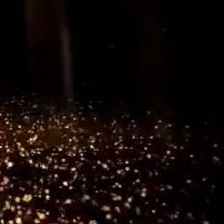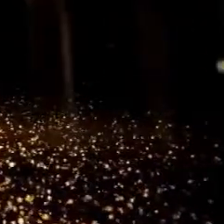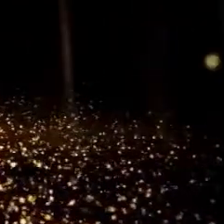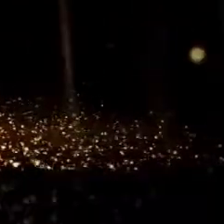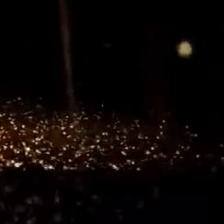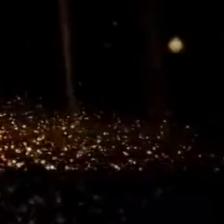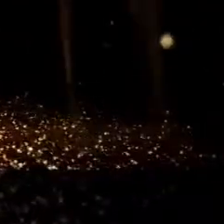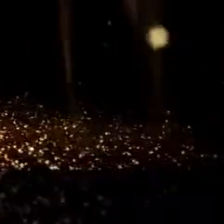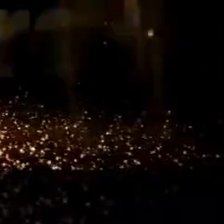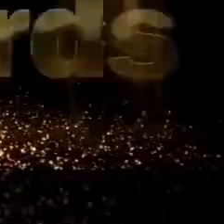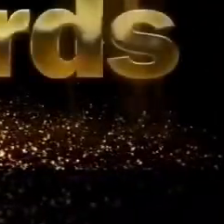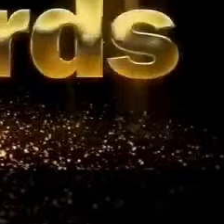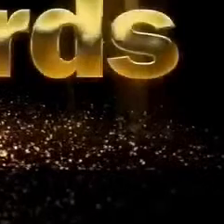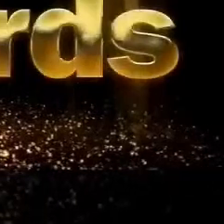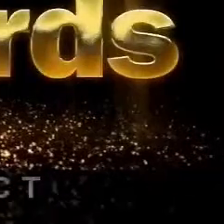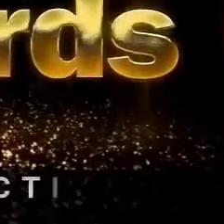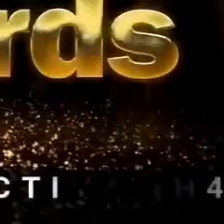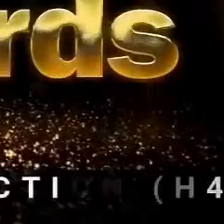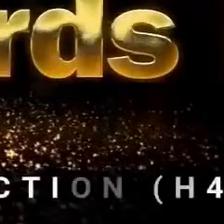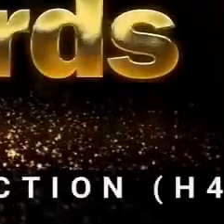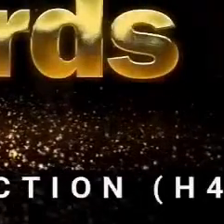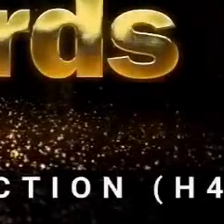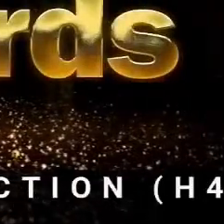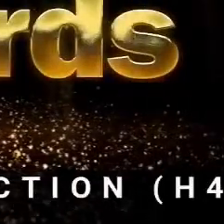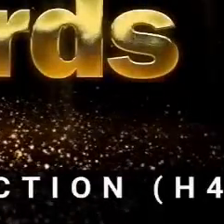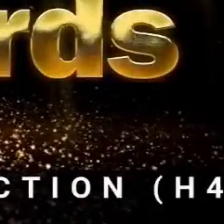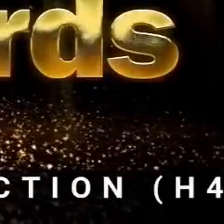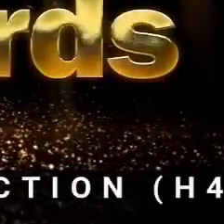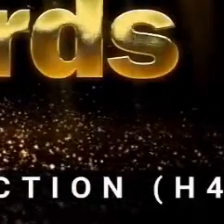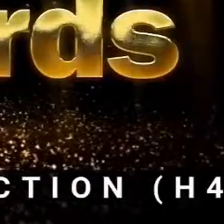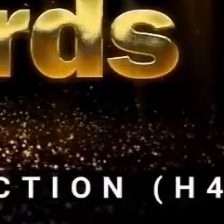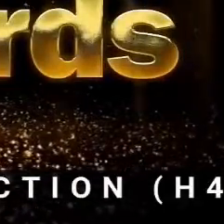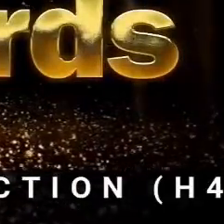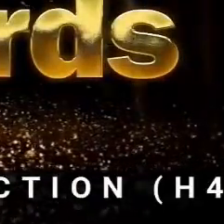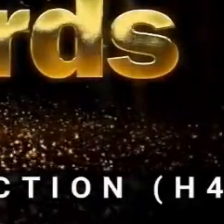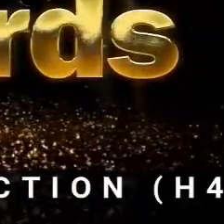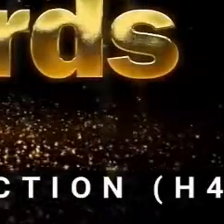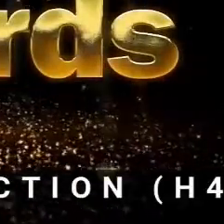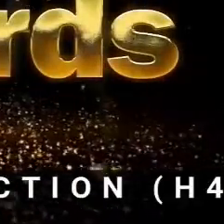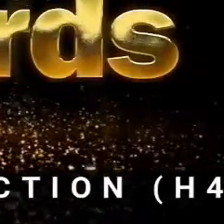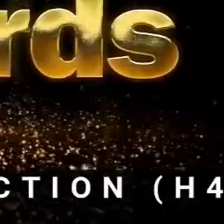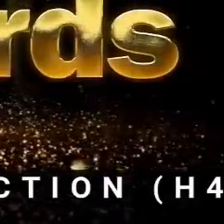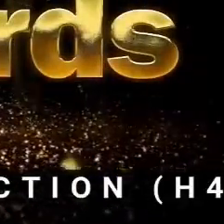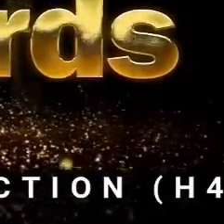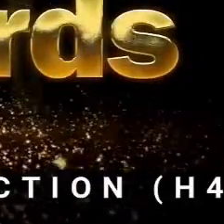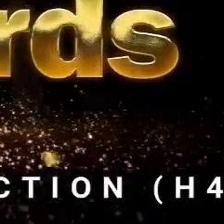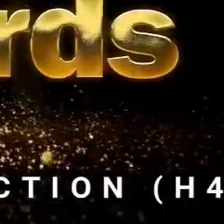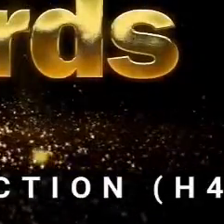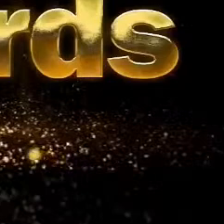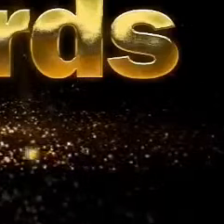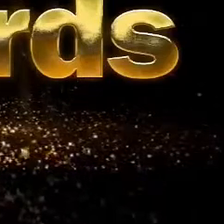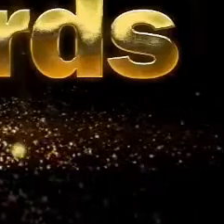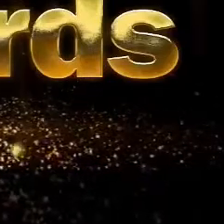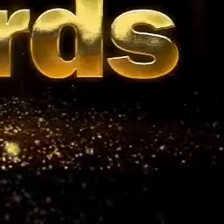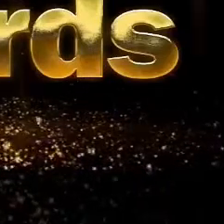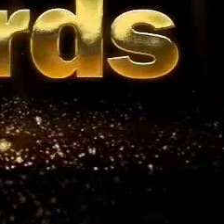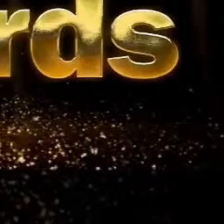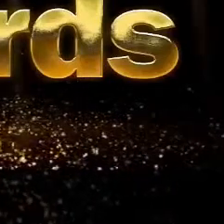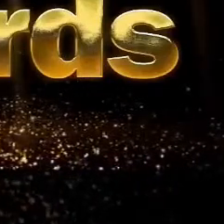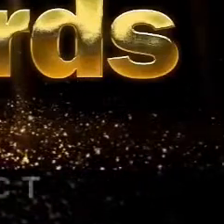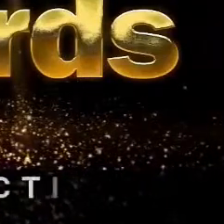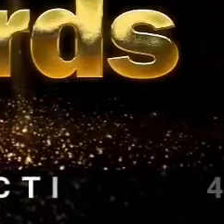Awards. Chill Awards. The Christina Hackman Impact Leadership Awards. The Chill Awards.